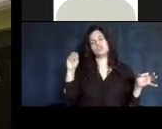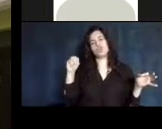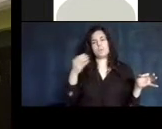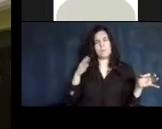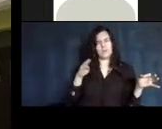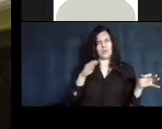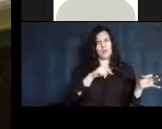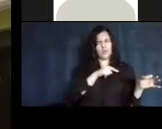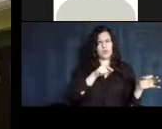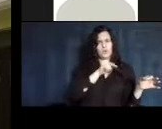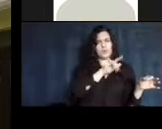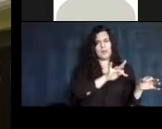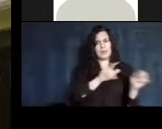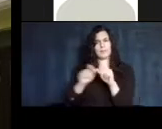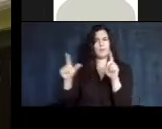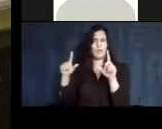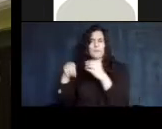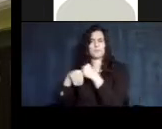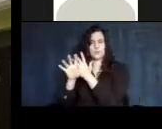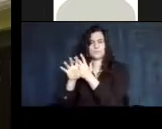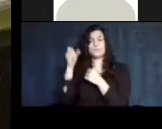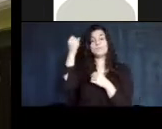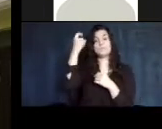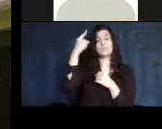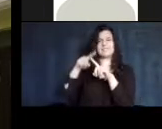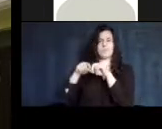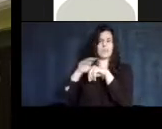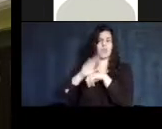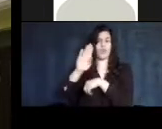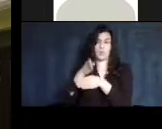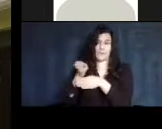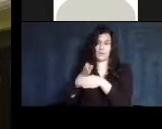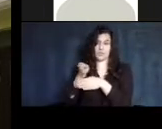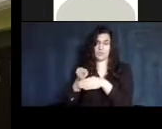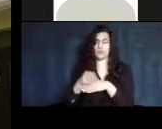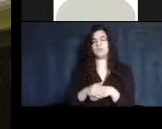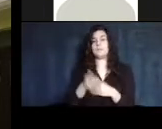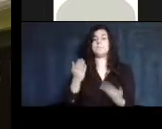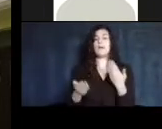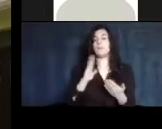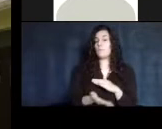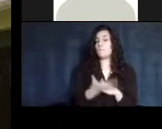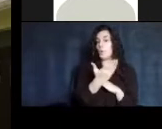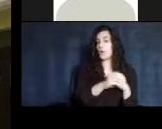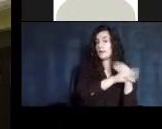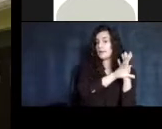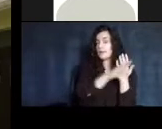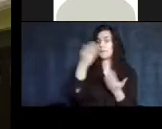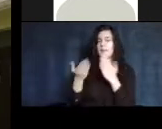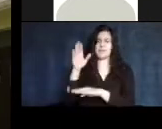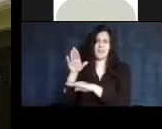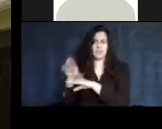Depending on your major, you'll either have a morning or an afternoon session. It will be about